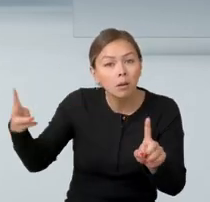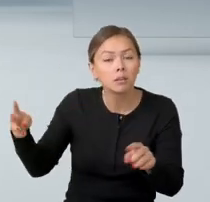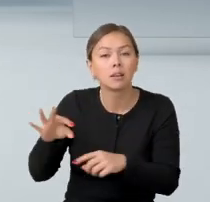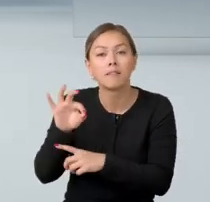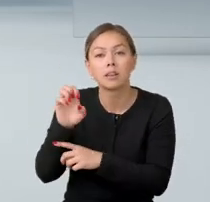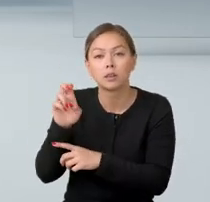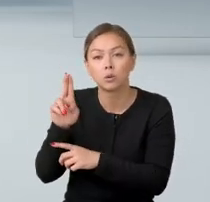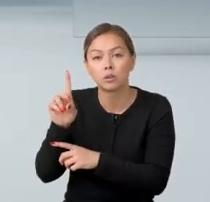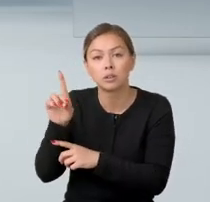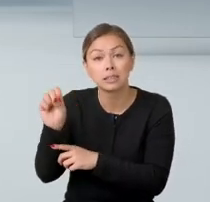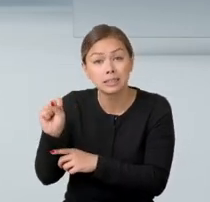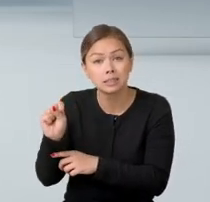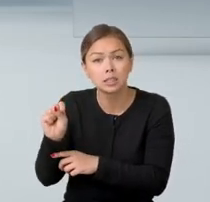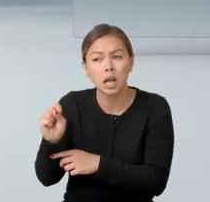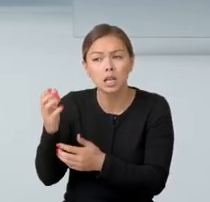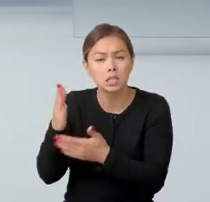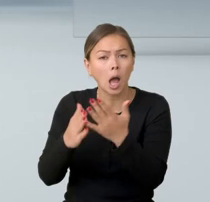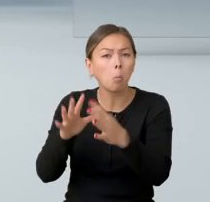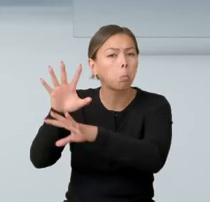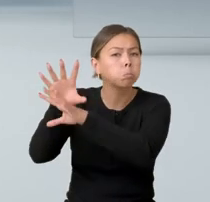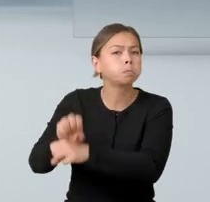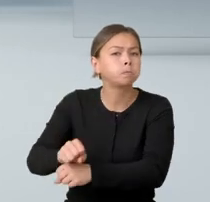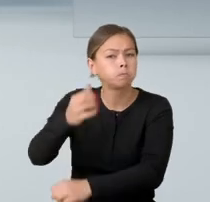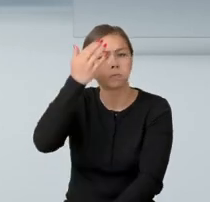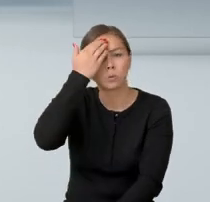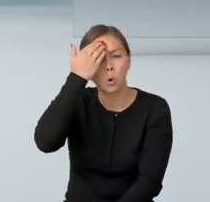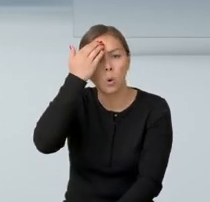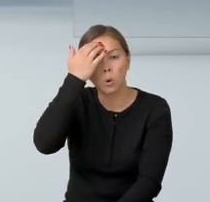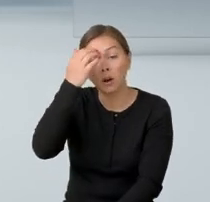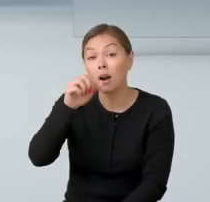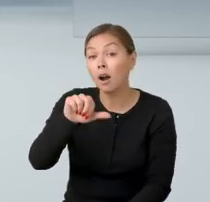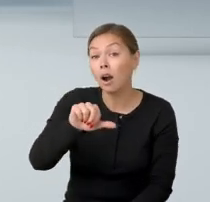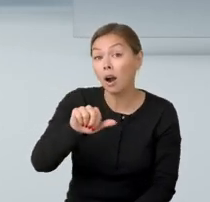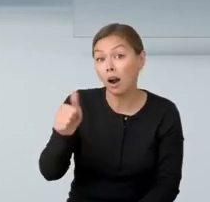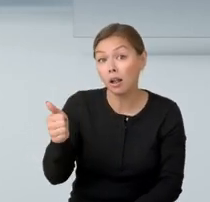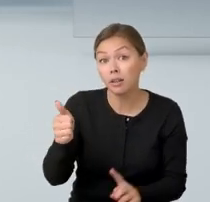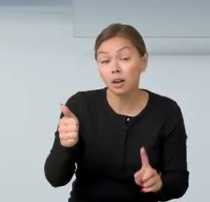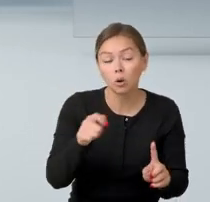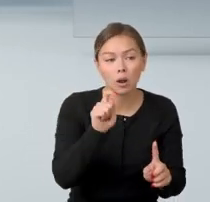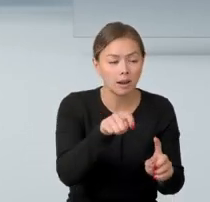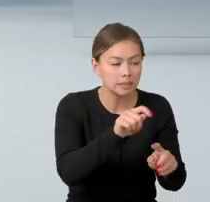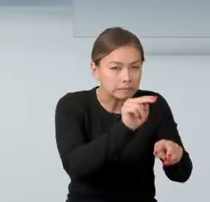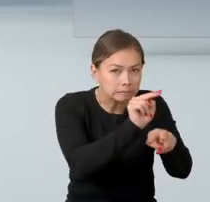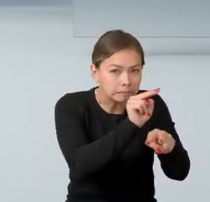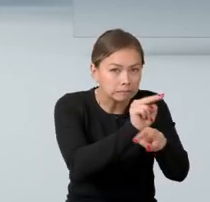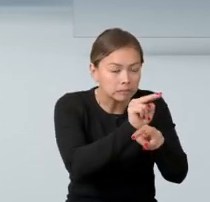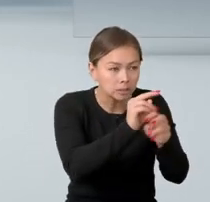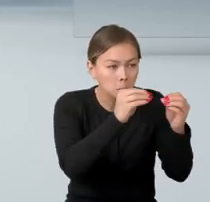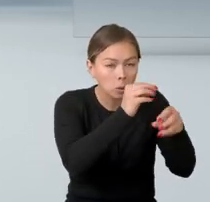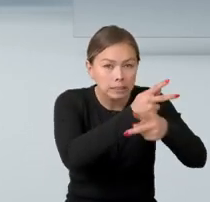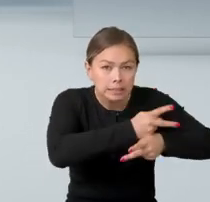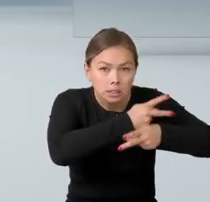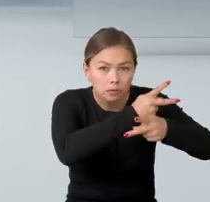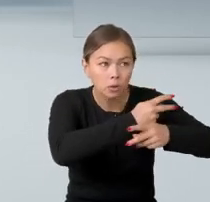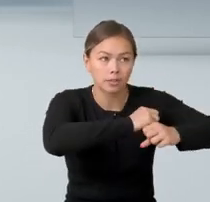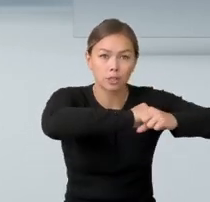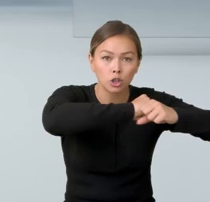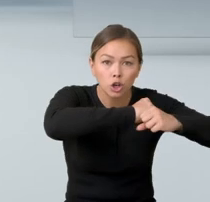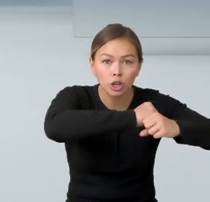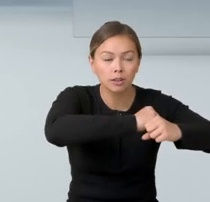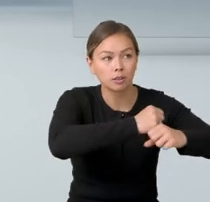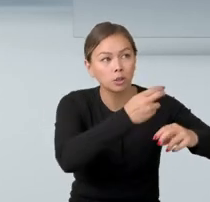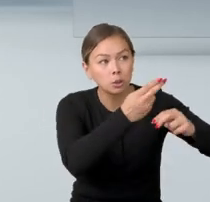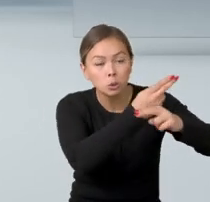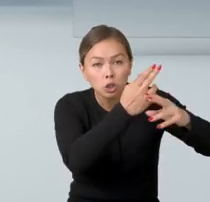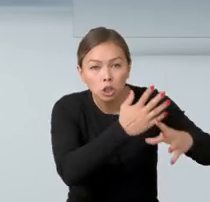for example tables and feuds we created but some of them we have to make sure we actually address properly like